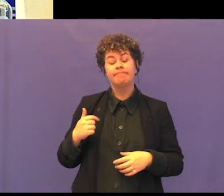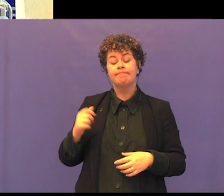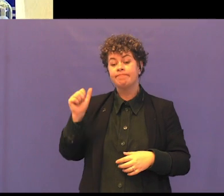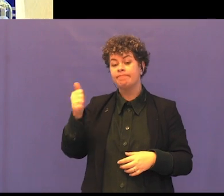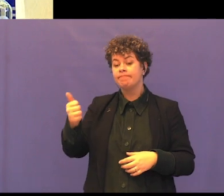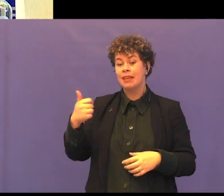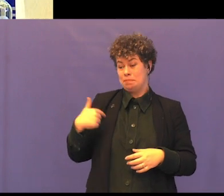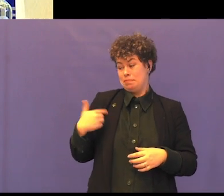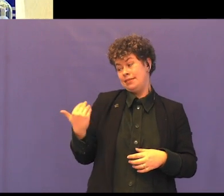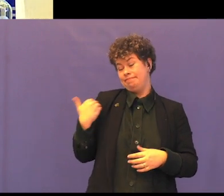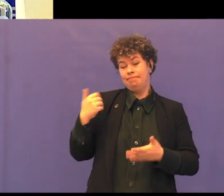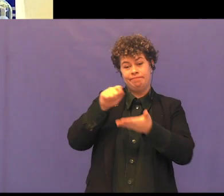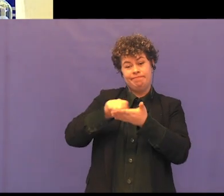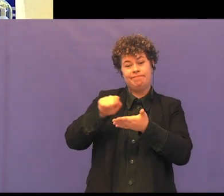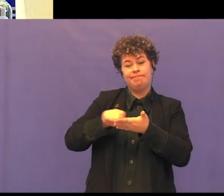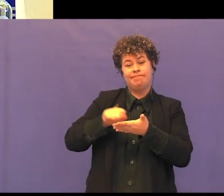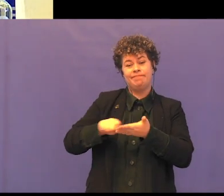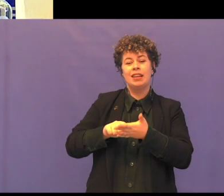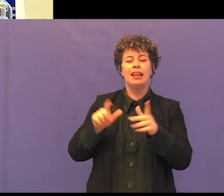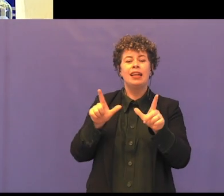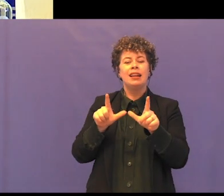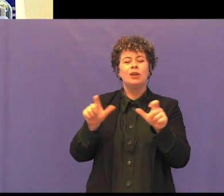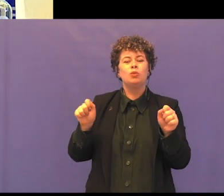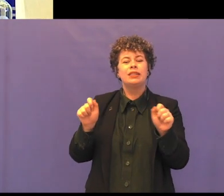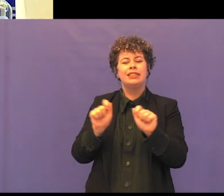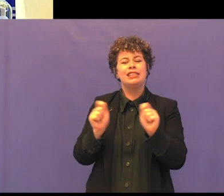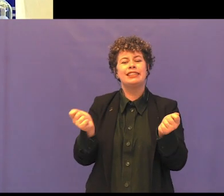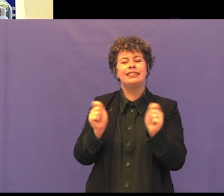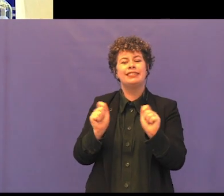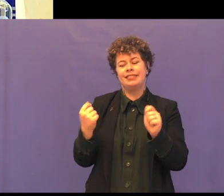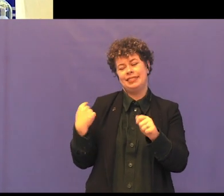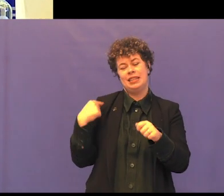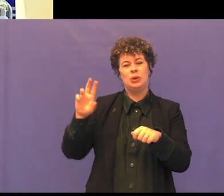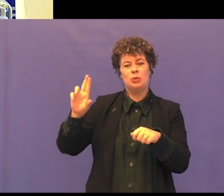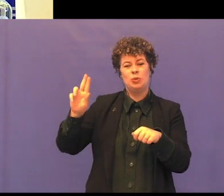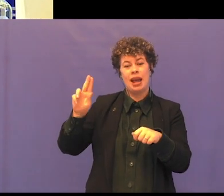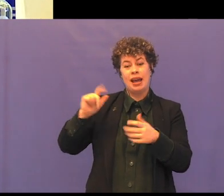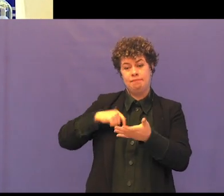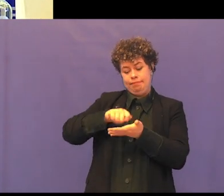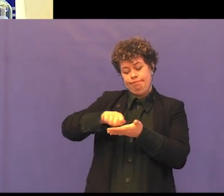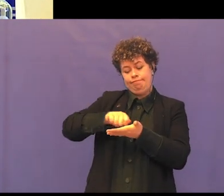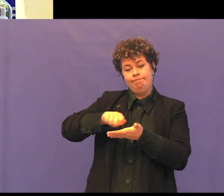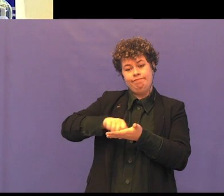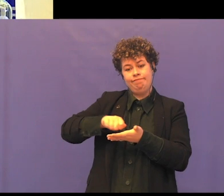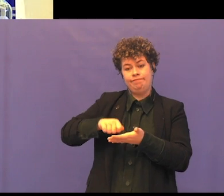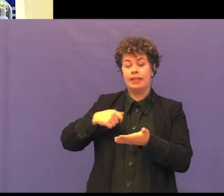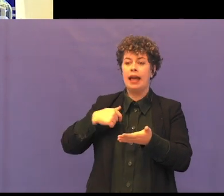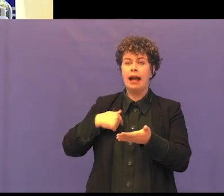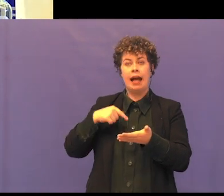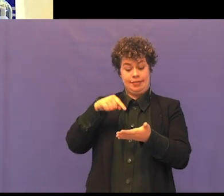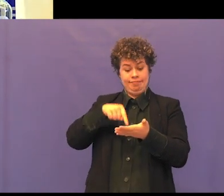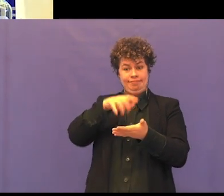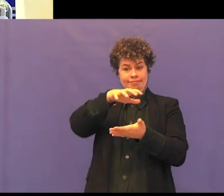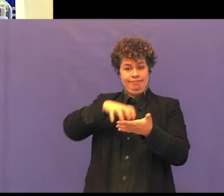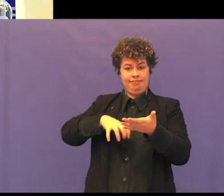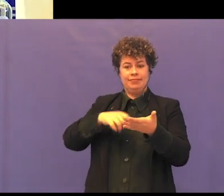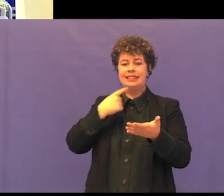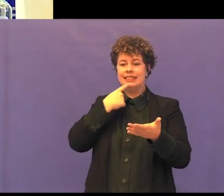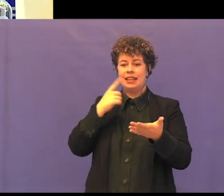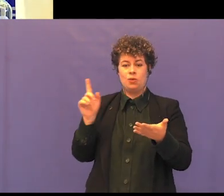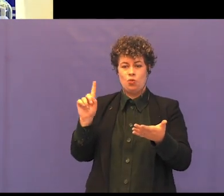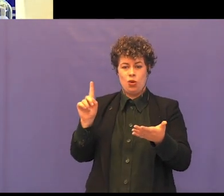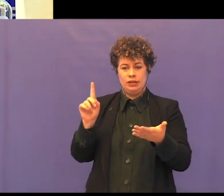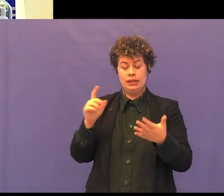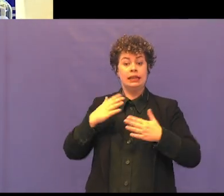one of the things I was arguing is that, I'm thinking this from the point of view of a freelance translator I'm working at, and